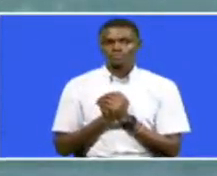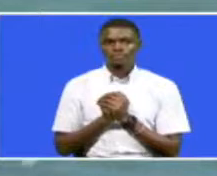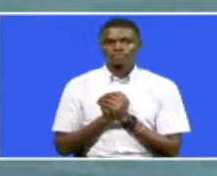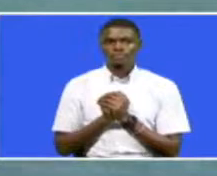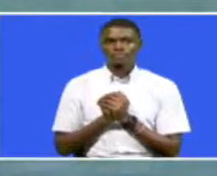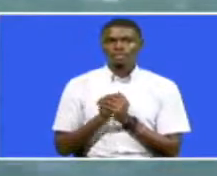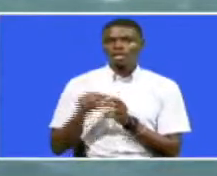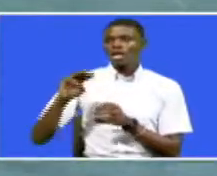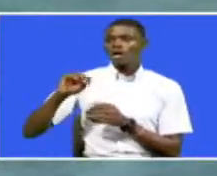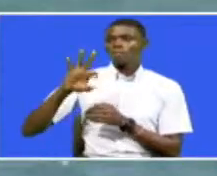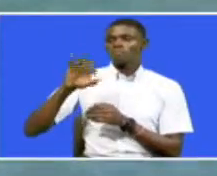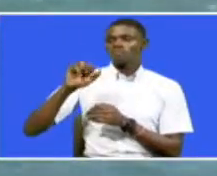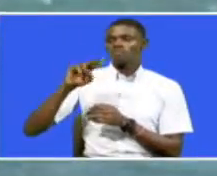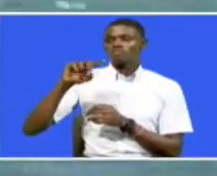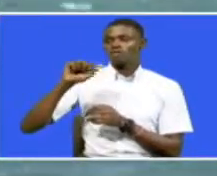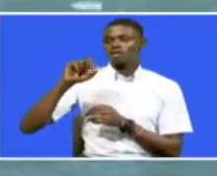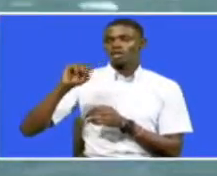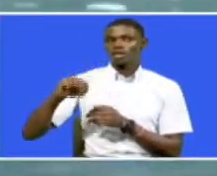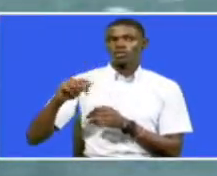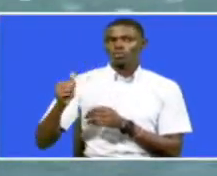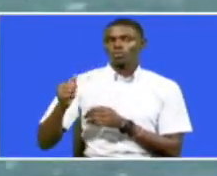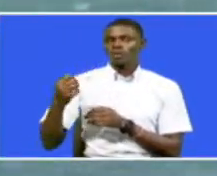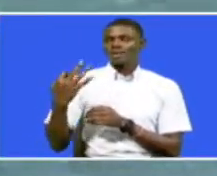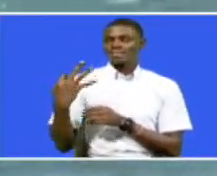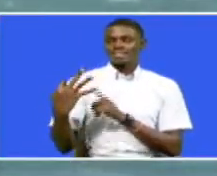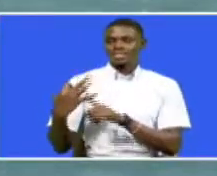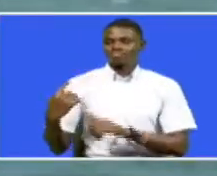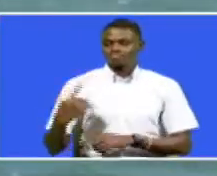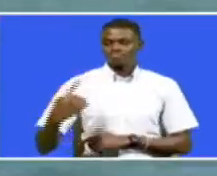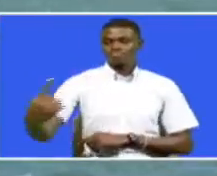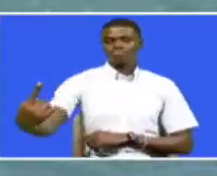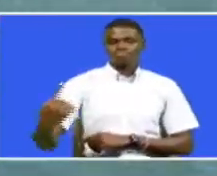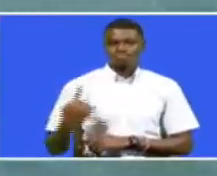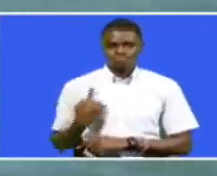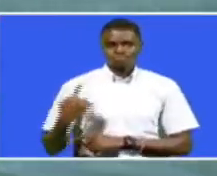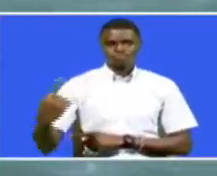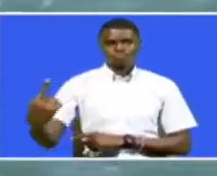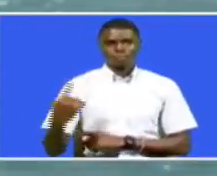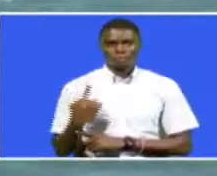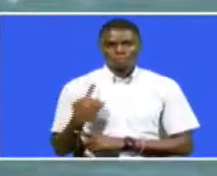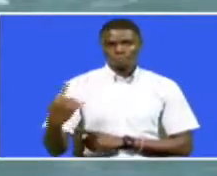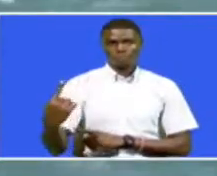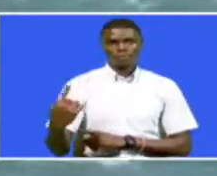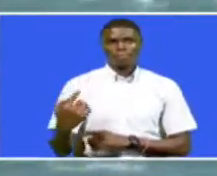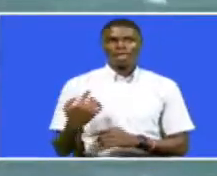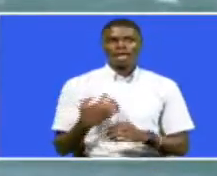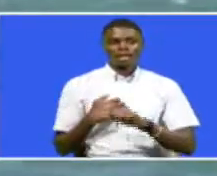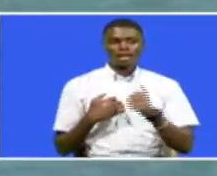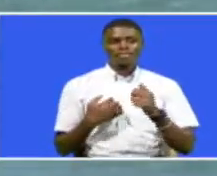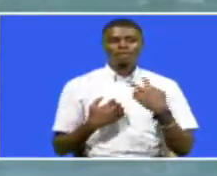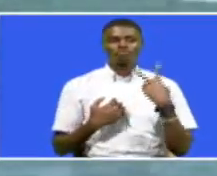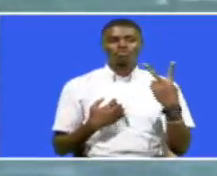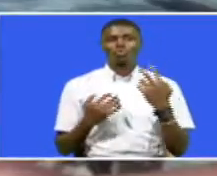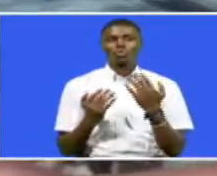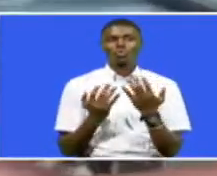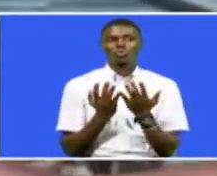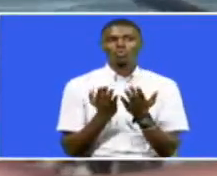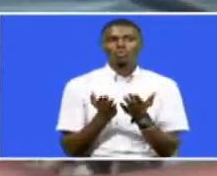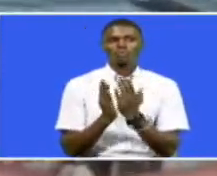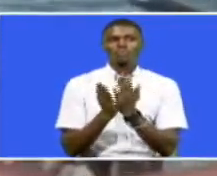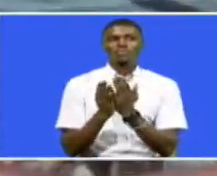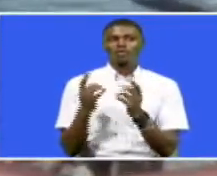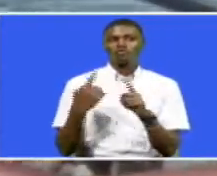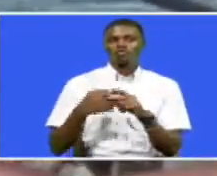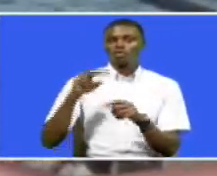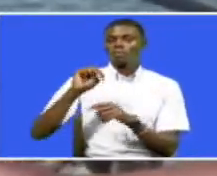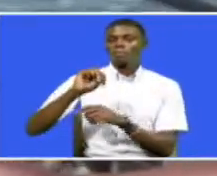The Mfangano side, we do three return trips. Luanda Kotieno, we have two vessels, so we have one that moves from